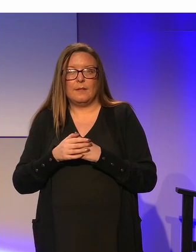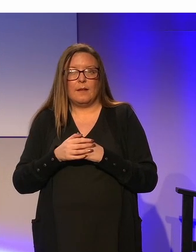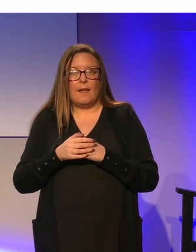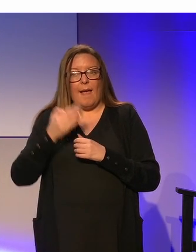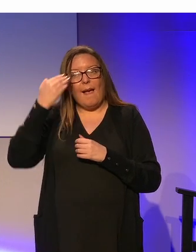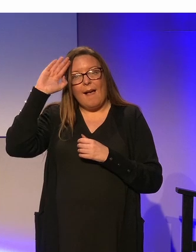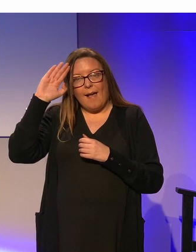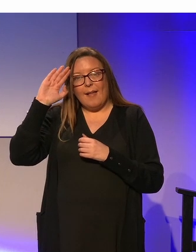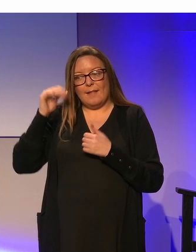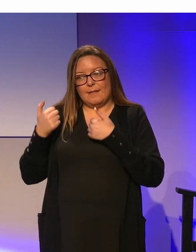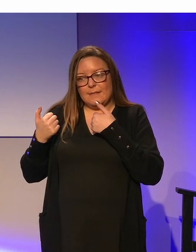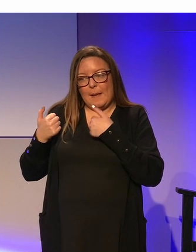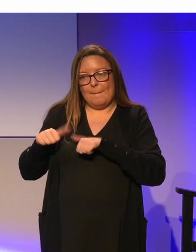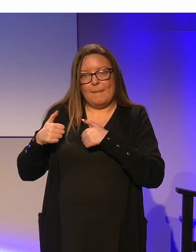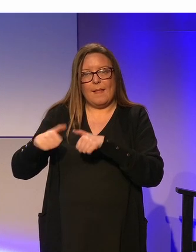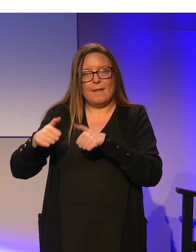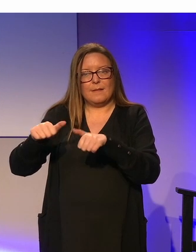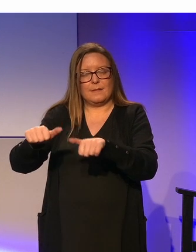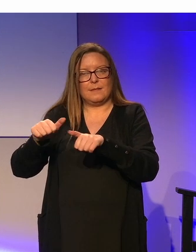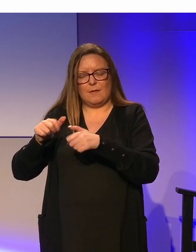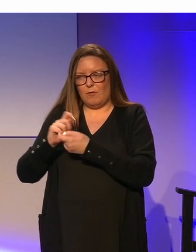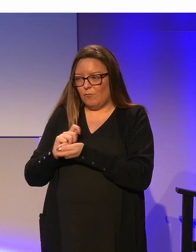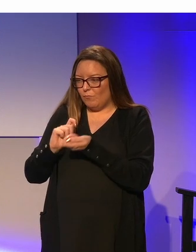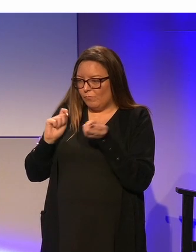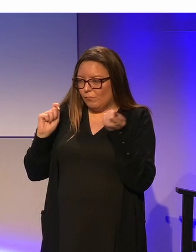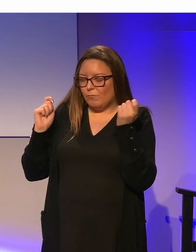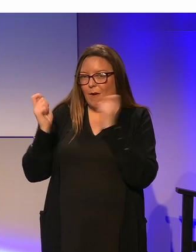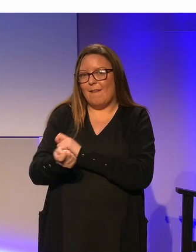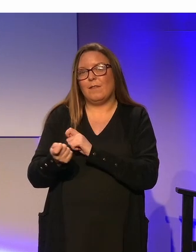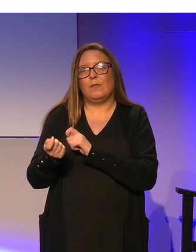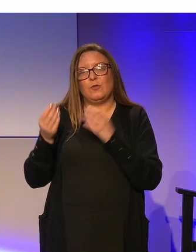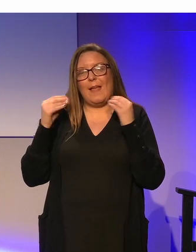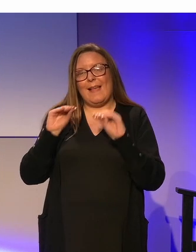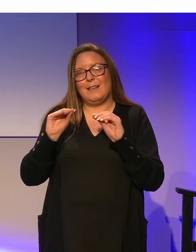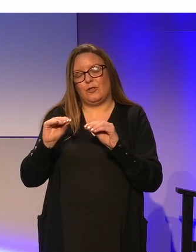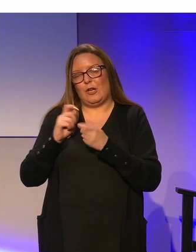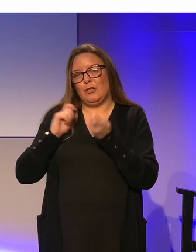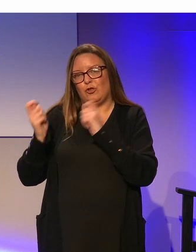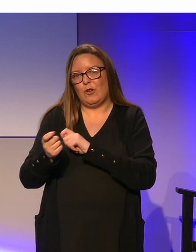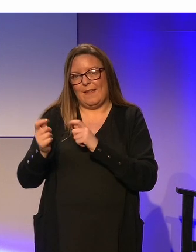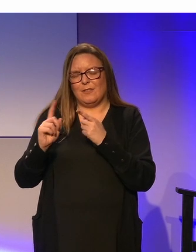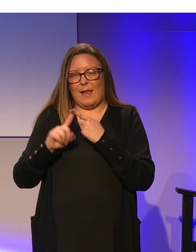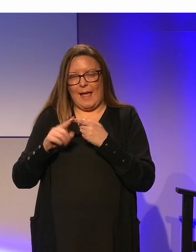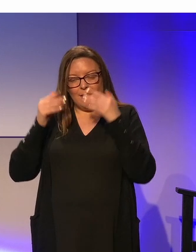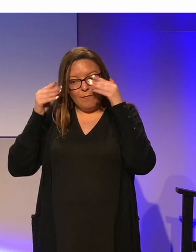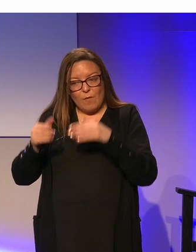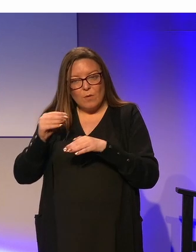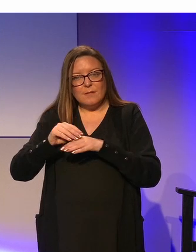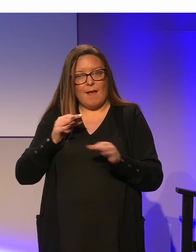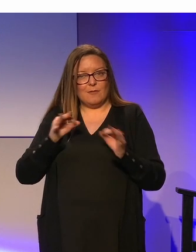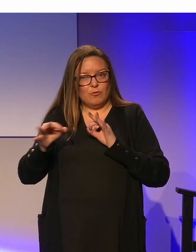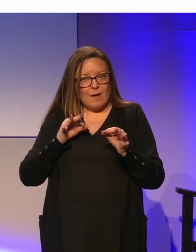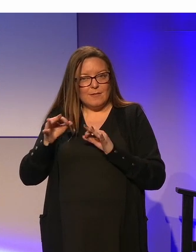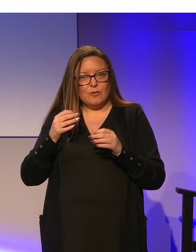that Ireland has been implementing a revolutionary educational change, and so the focus has been on